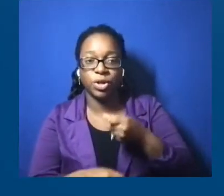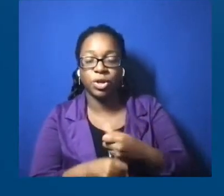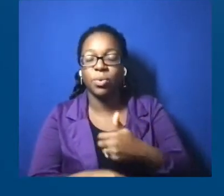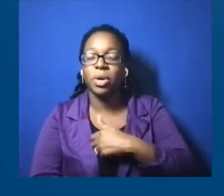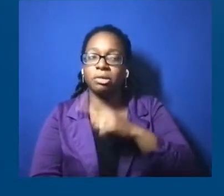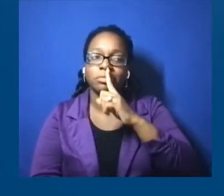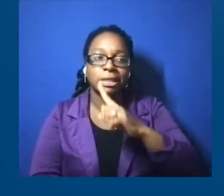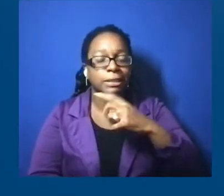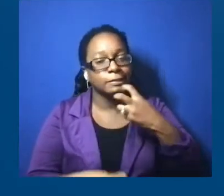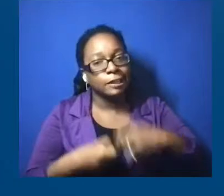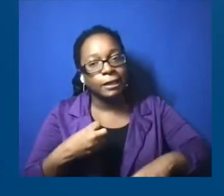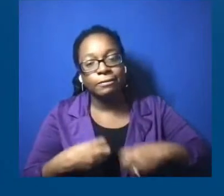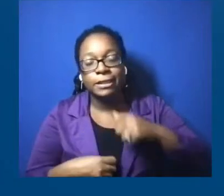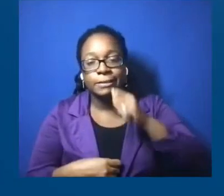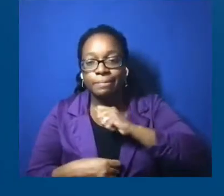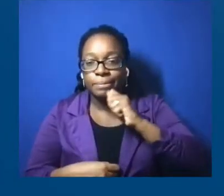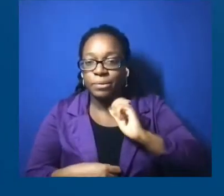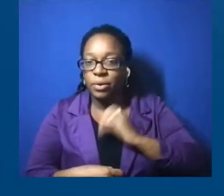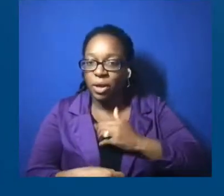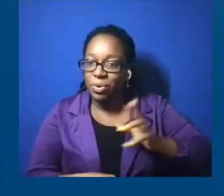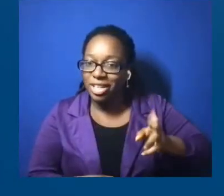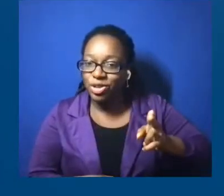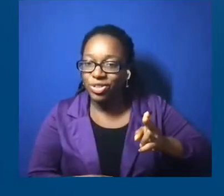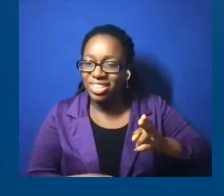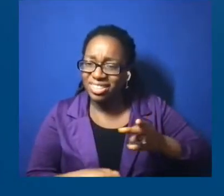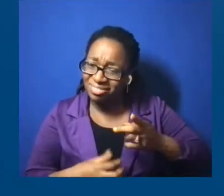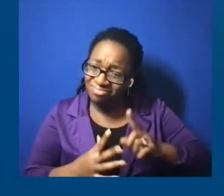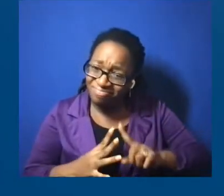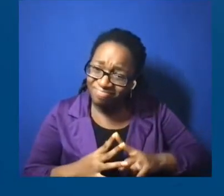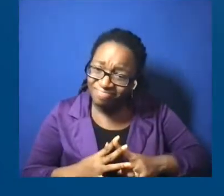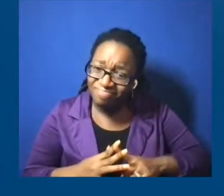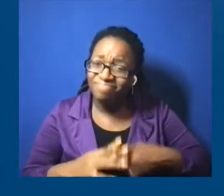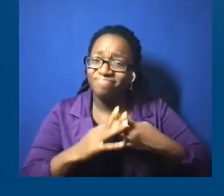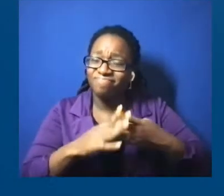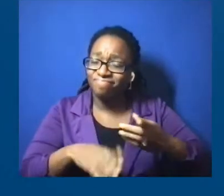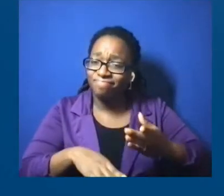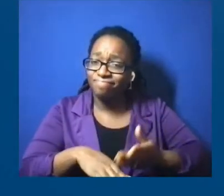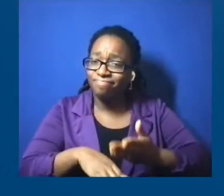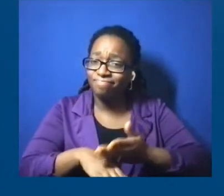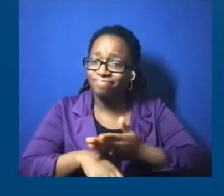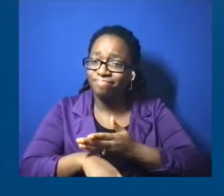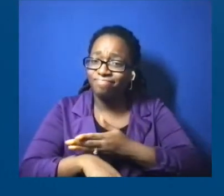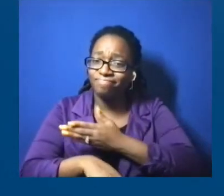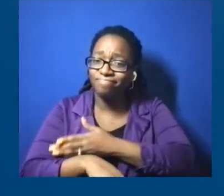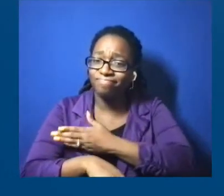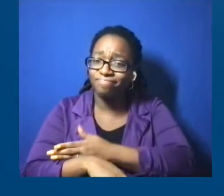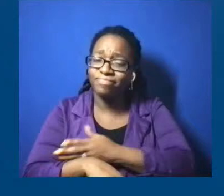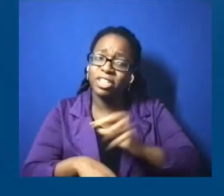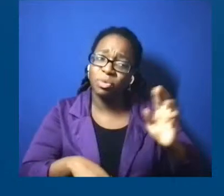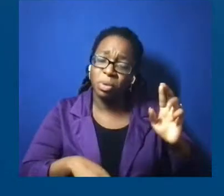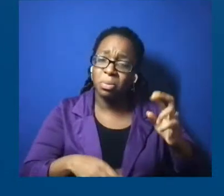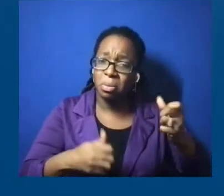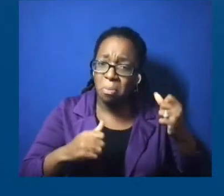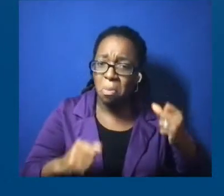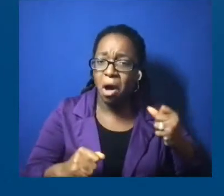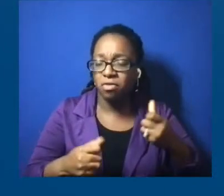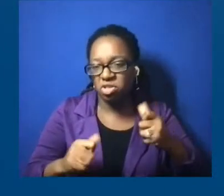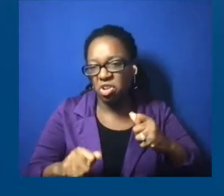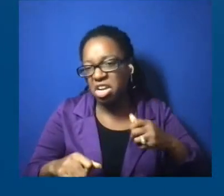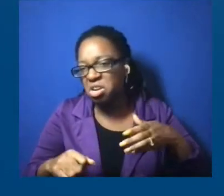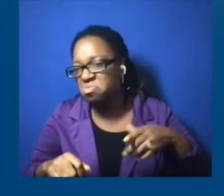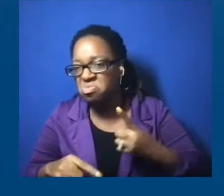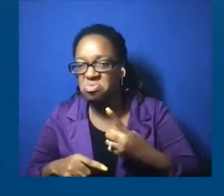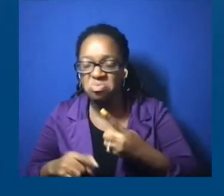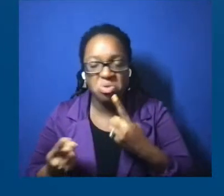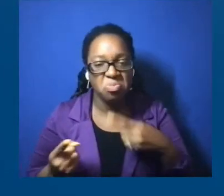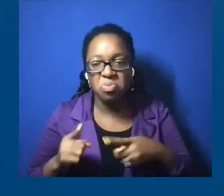in our history. And we're making real progress, despite opposition from powerful special interests and extreme Republicans.